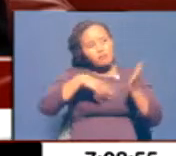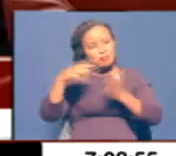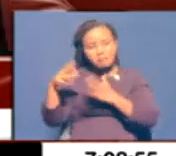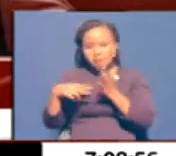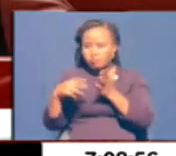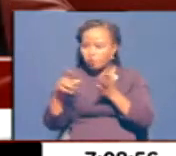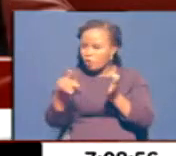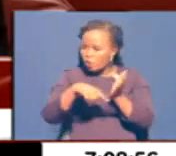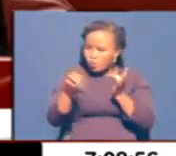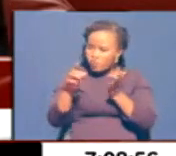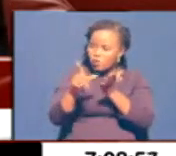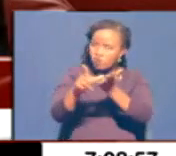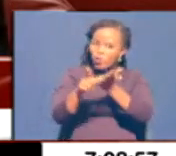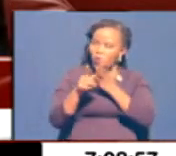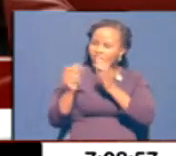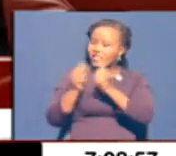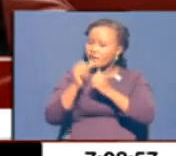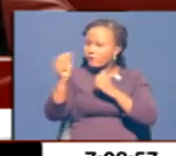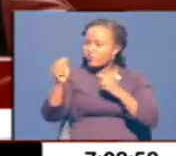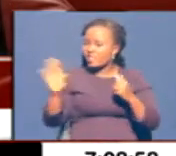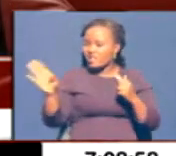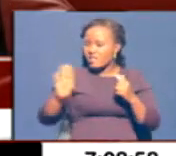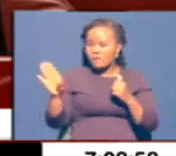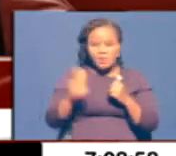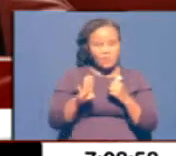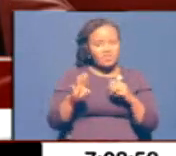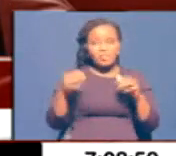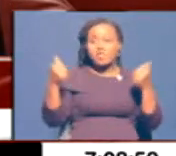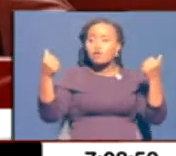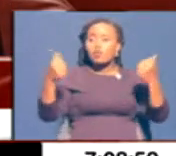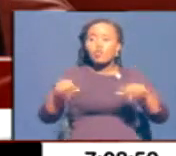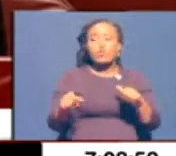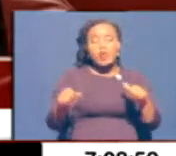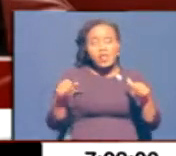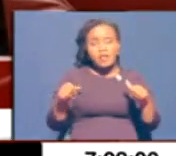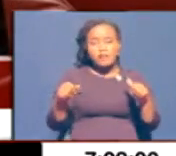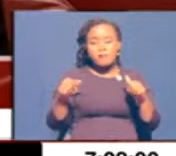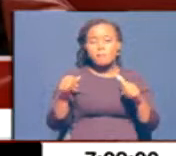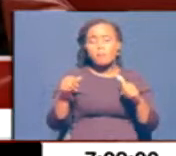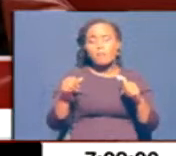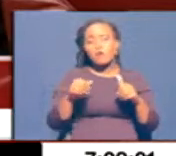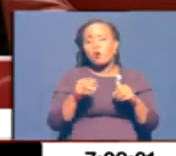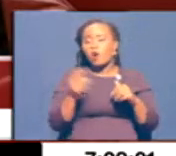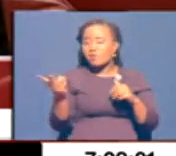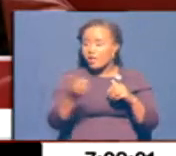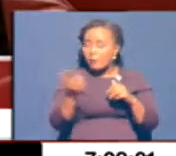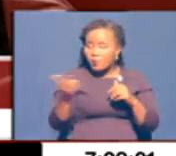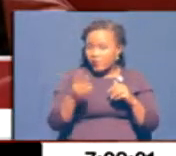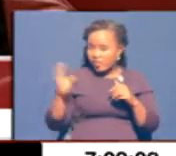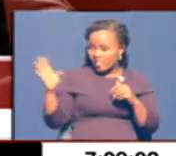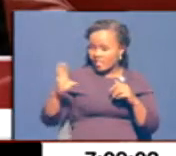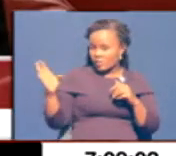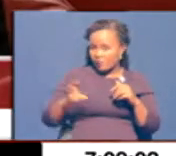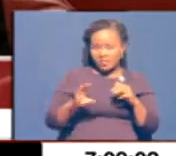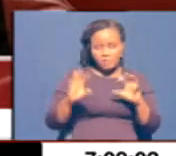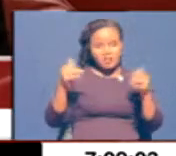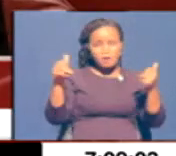billion shillings to any of those two customers